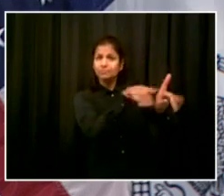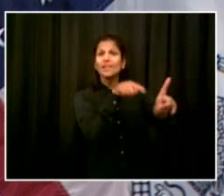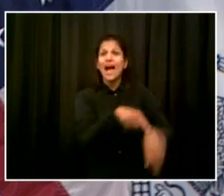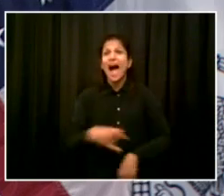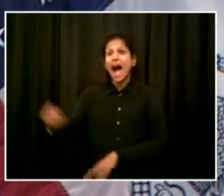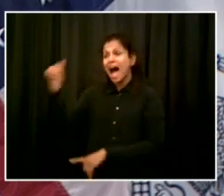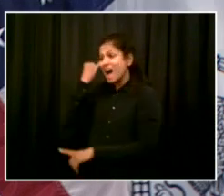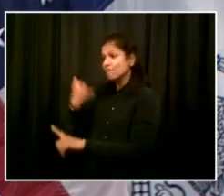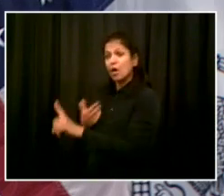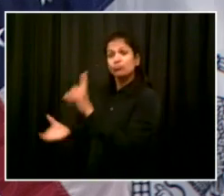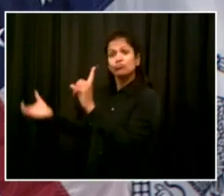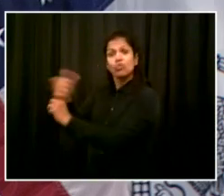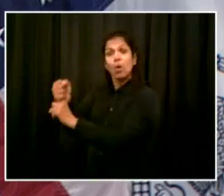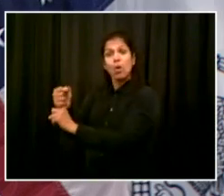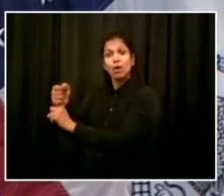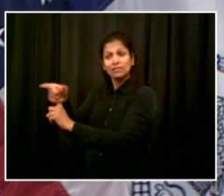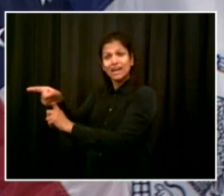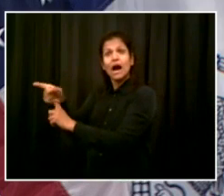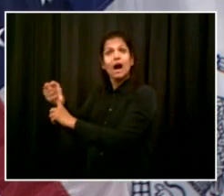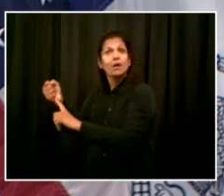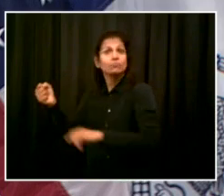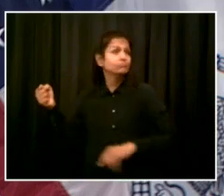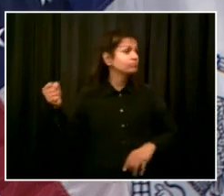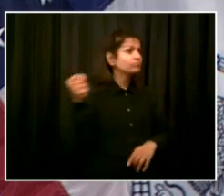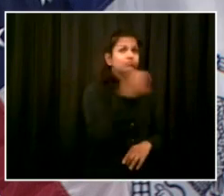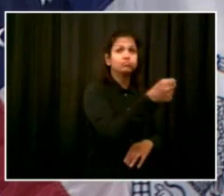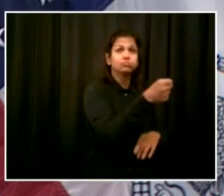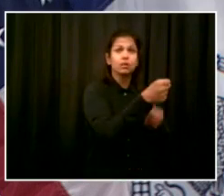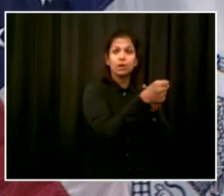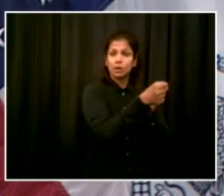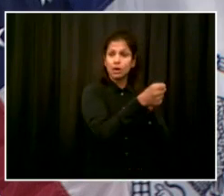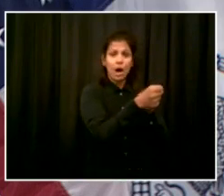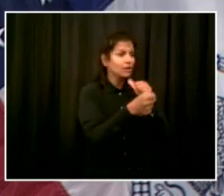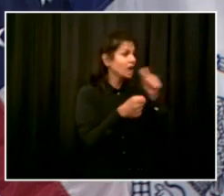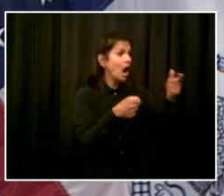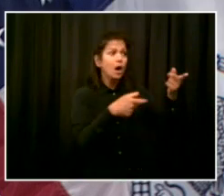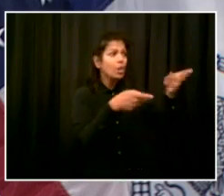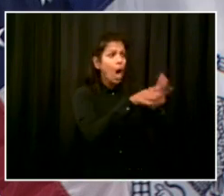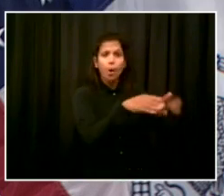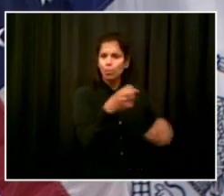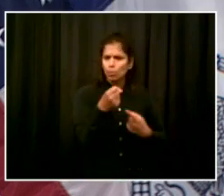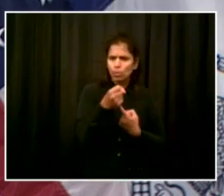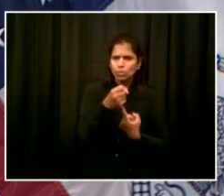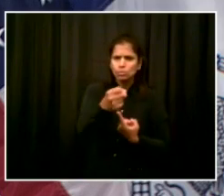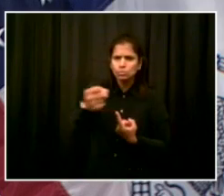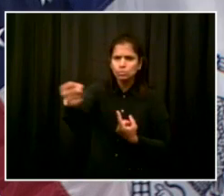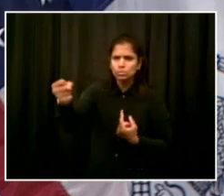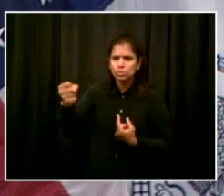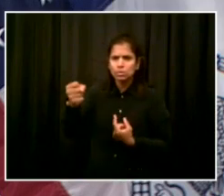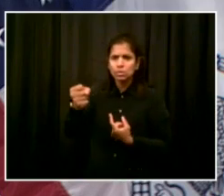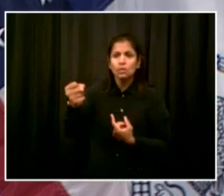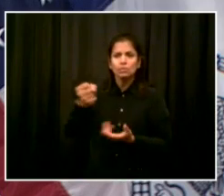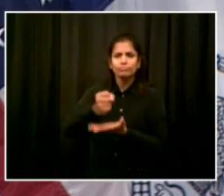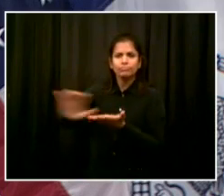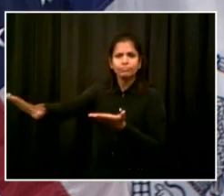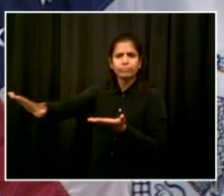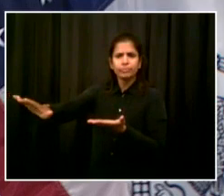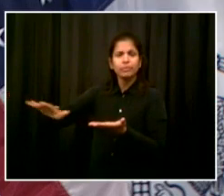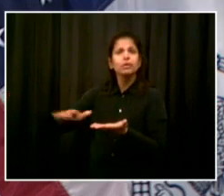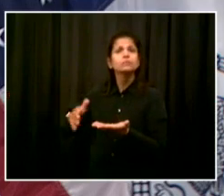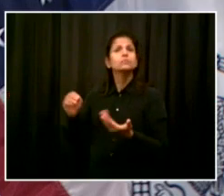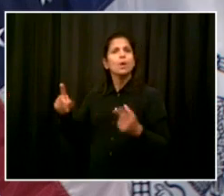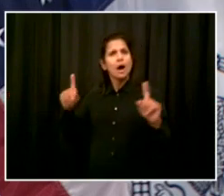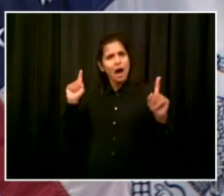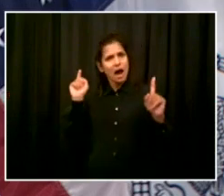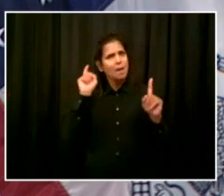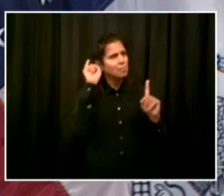for everyone in the court system that they're dealing with real challenges, and we want everyone to be healthy and safe. But could we be real and